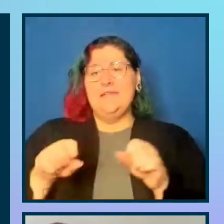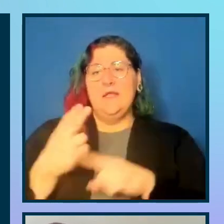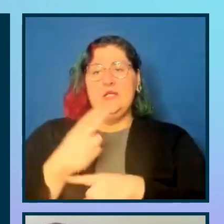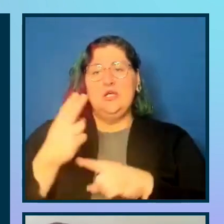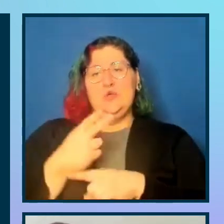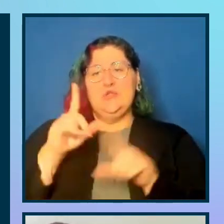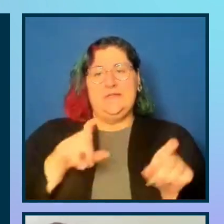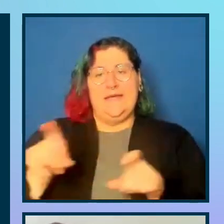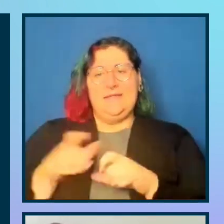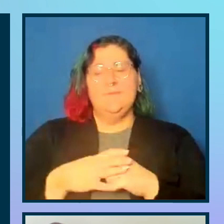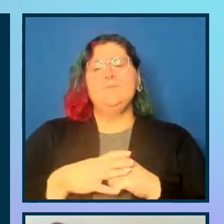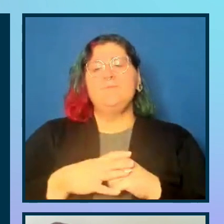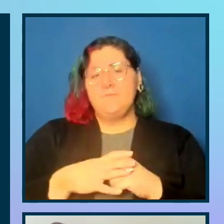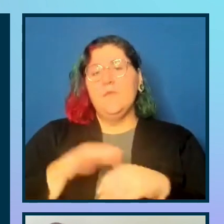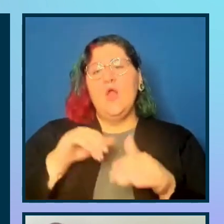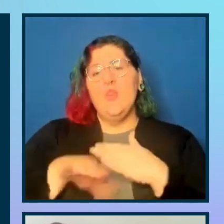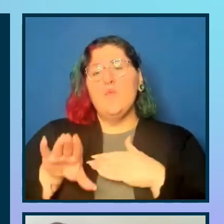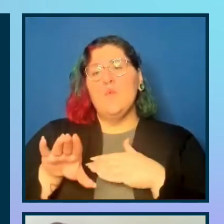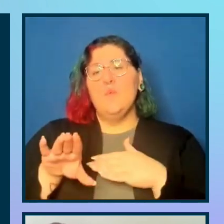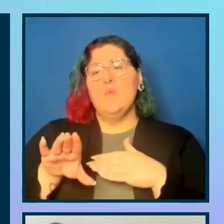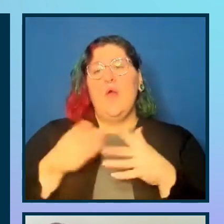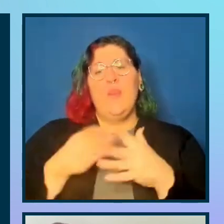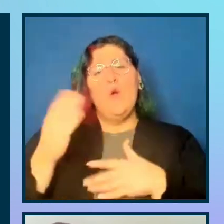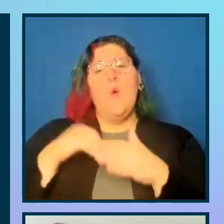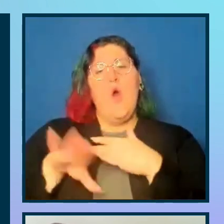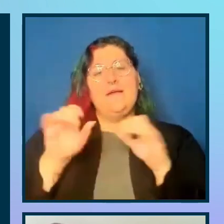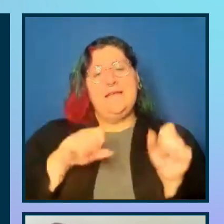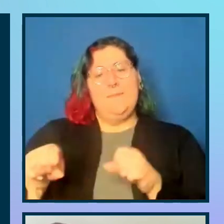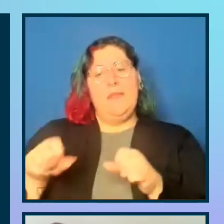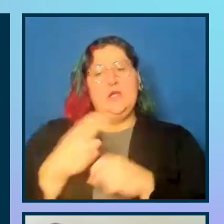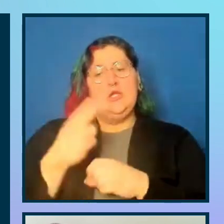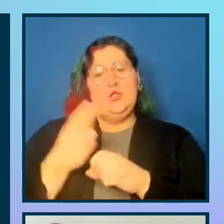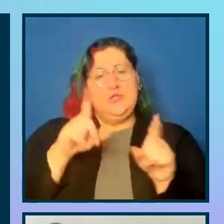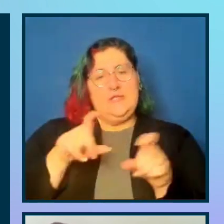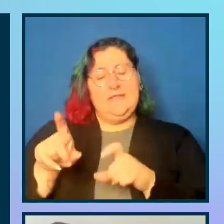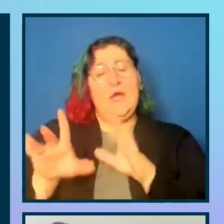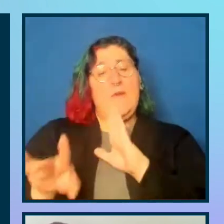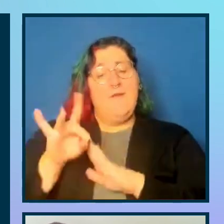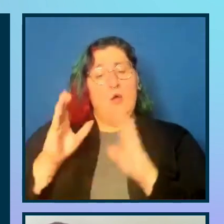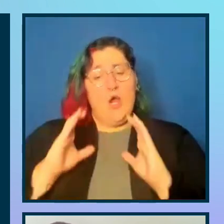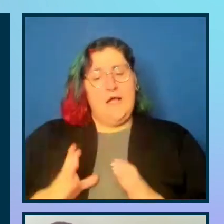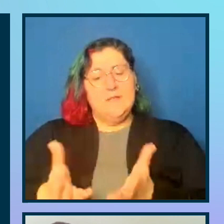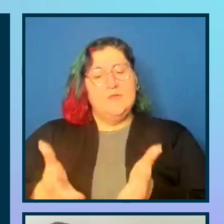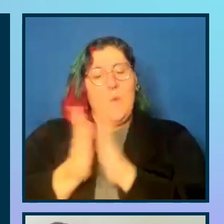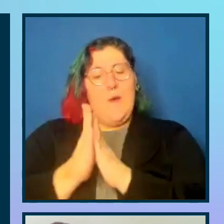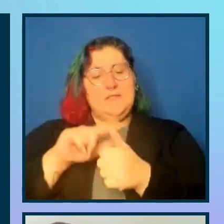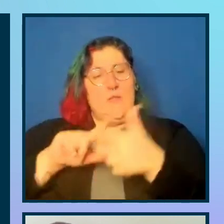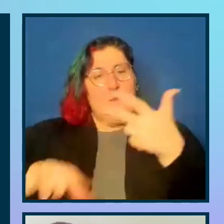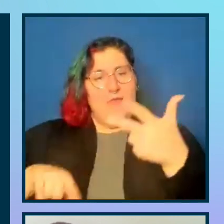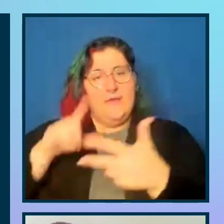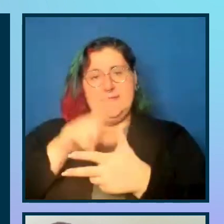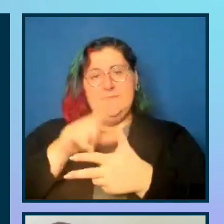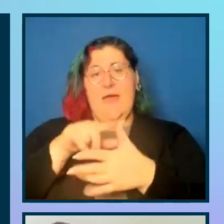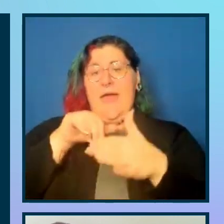Through our accessibility user testing, we found that our developer customers requested 3 things. First of all, our customers wanted accessible keyboard shortcuts to